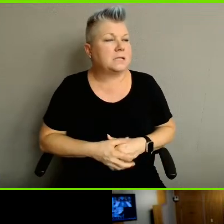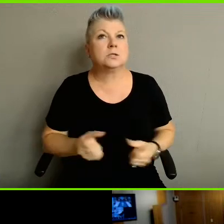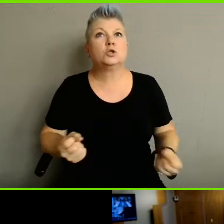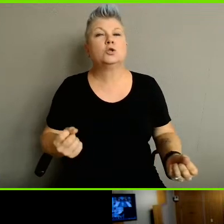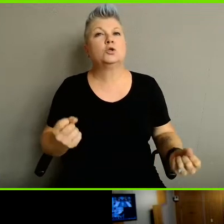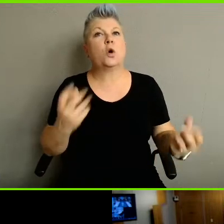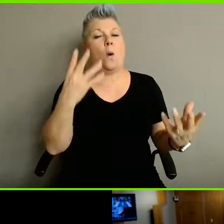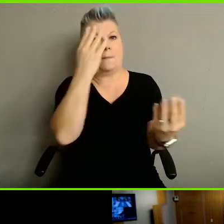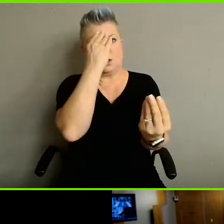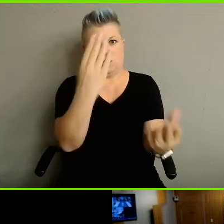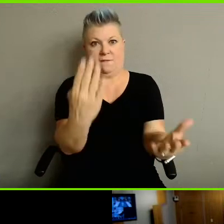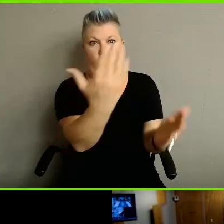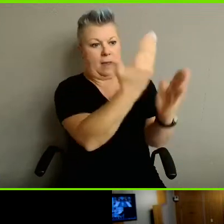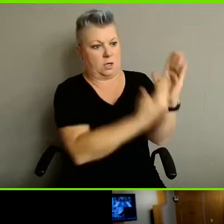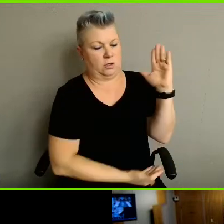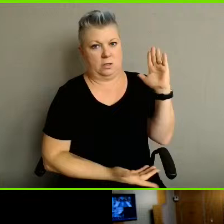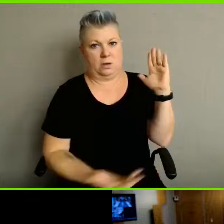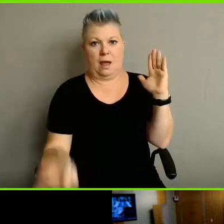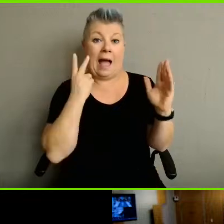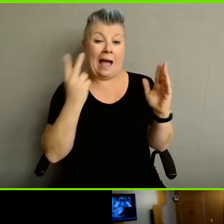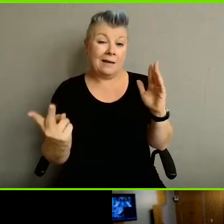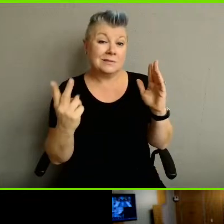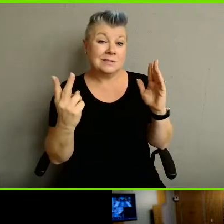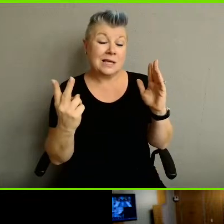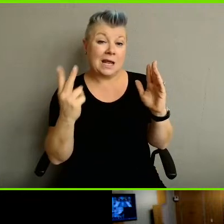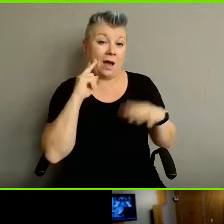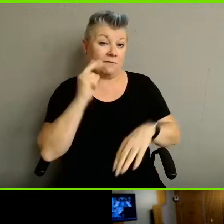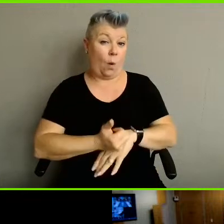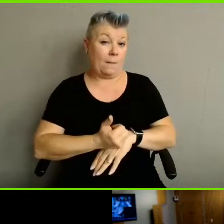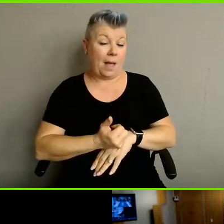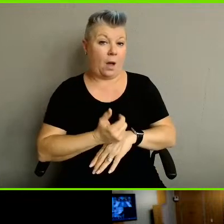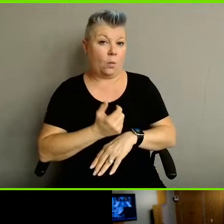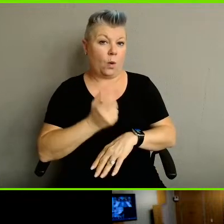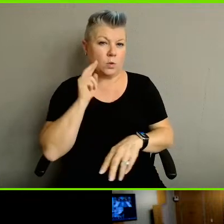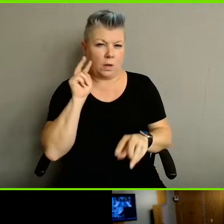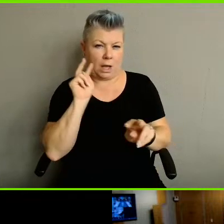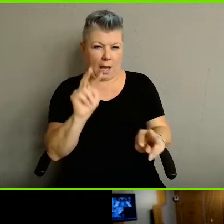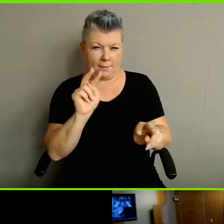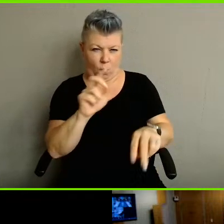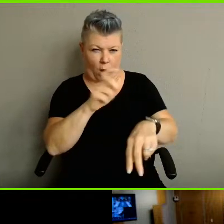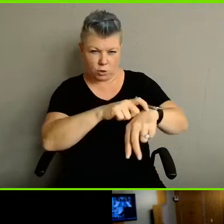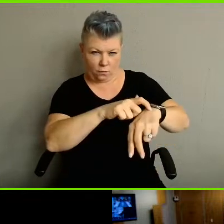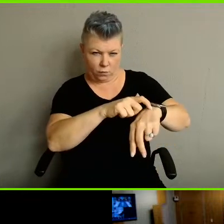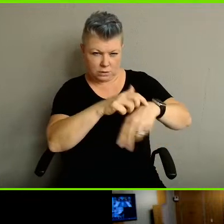there. Yeah, I have seen a format where you can sort of watch over time.